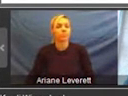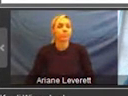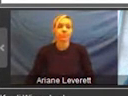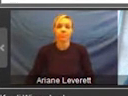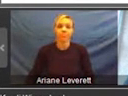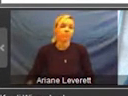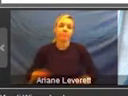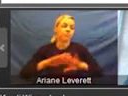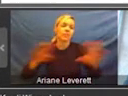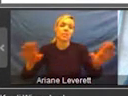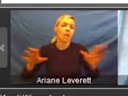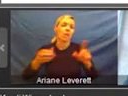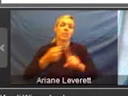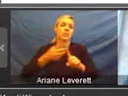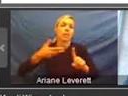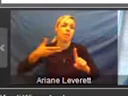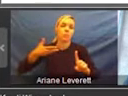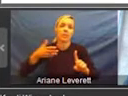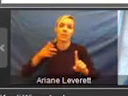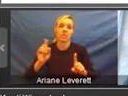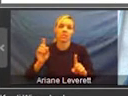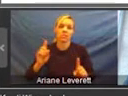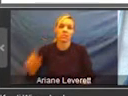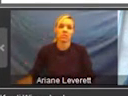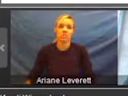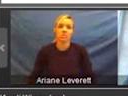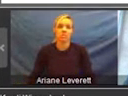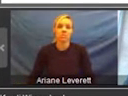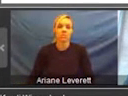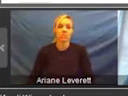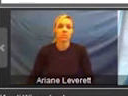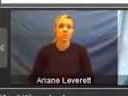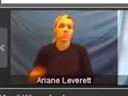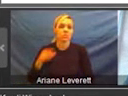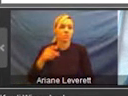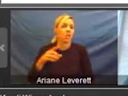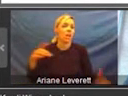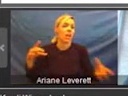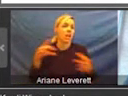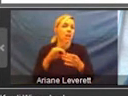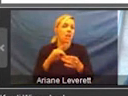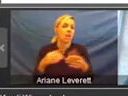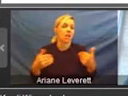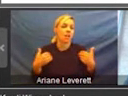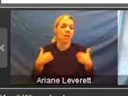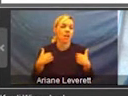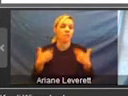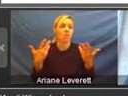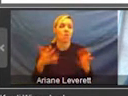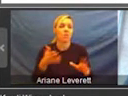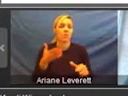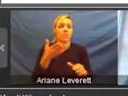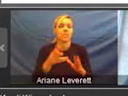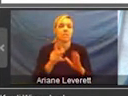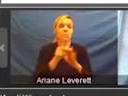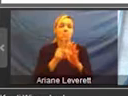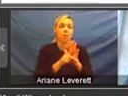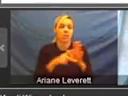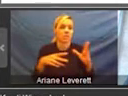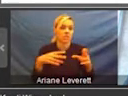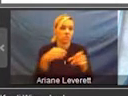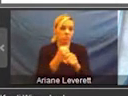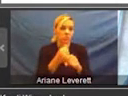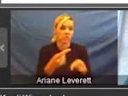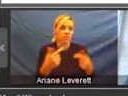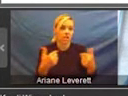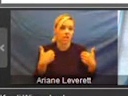on that. We have linked that also all, and it is documented in the policy brief, and you see here. But I think I will now